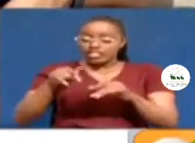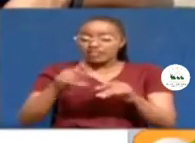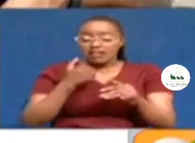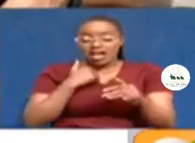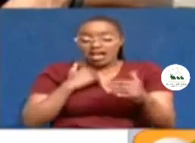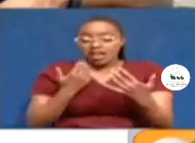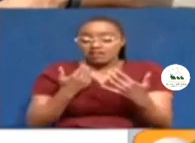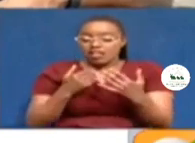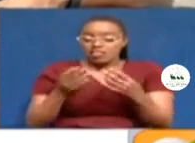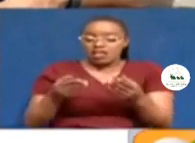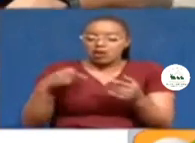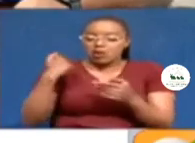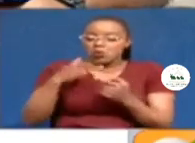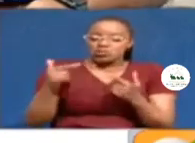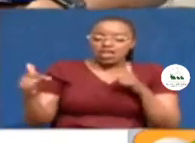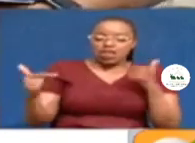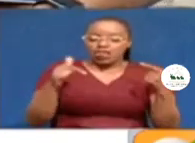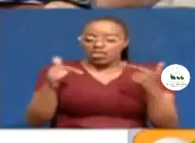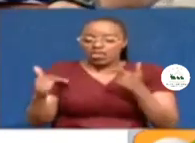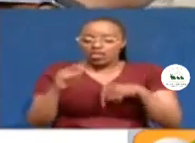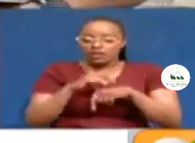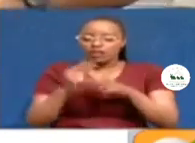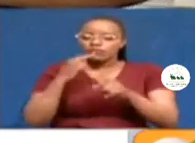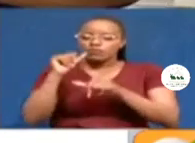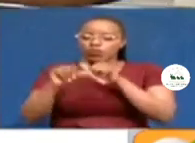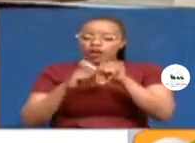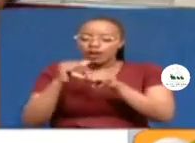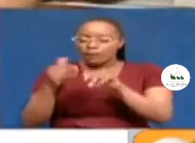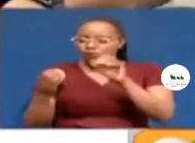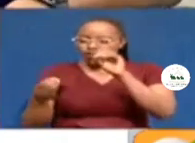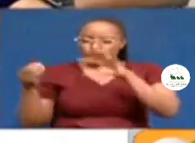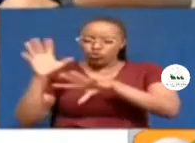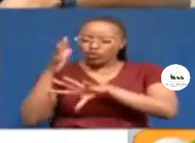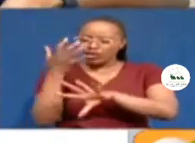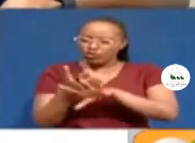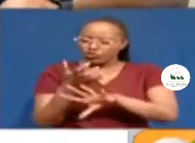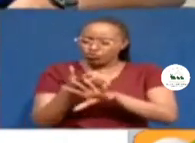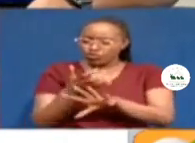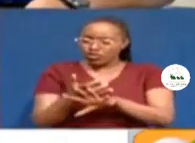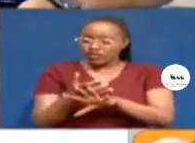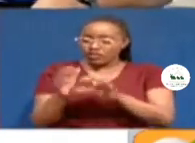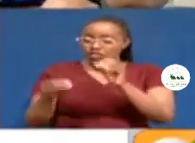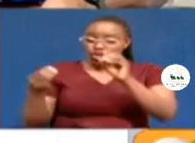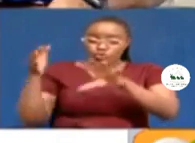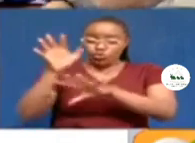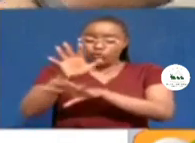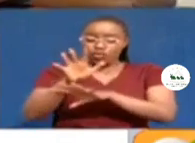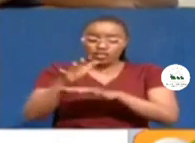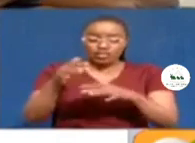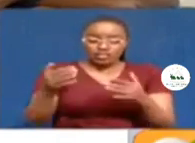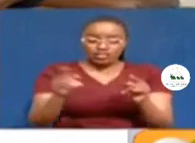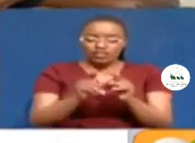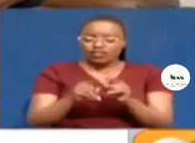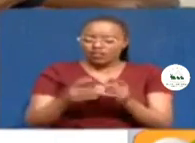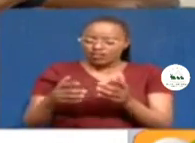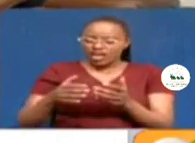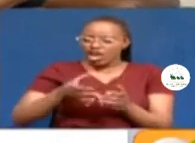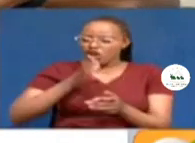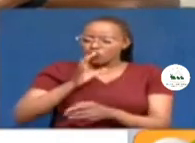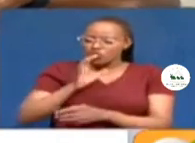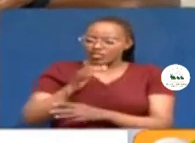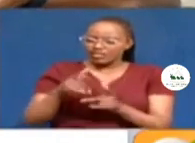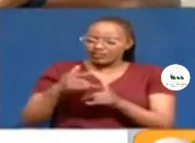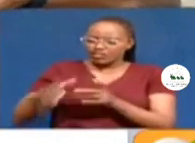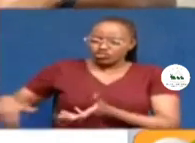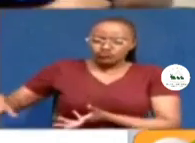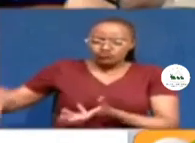mutual exchanges. Because when you talk about throwing the kitchen wash basin at the